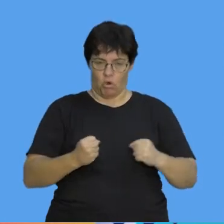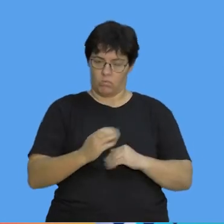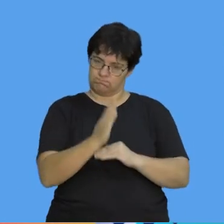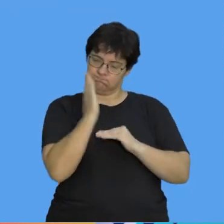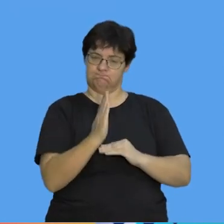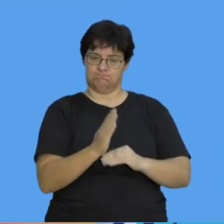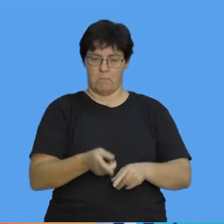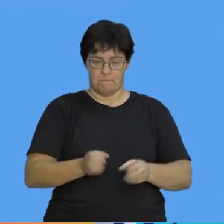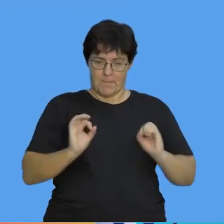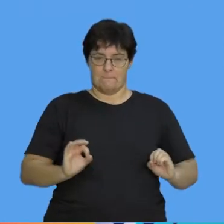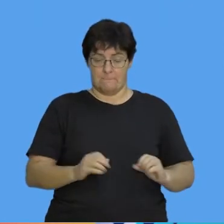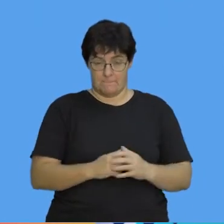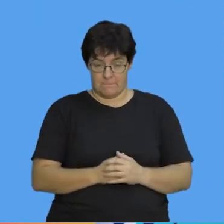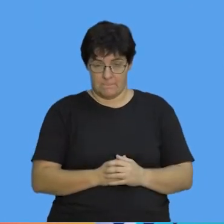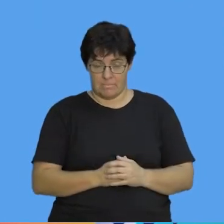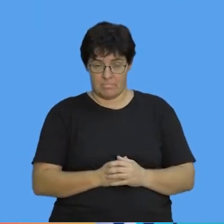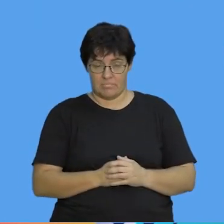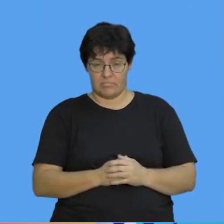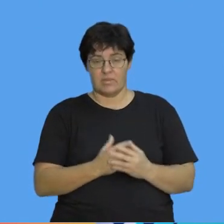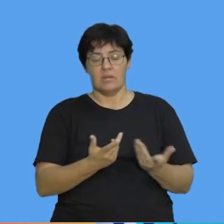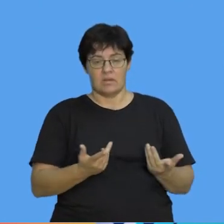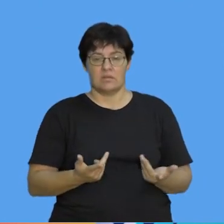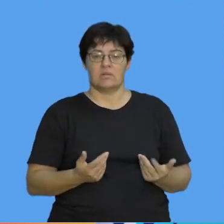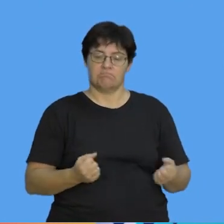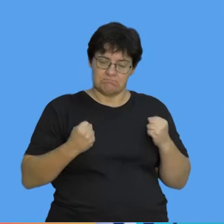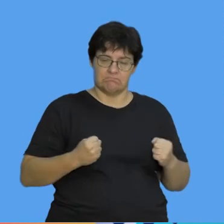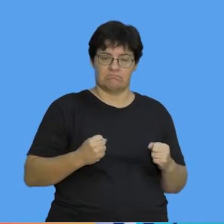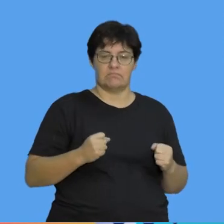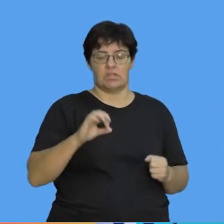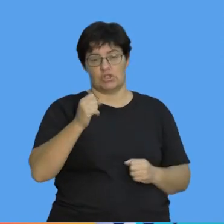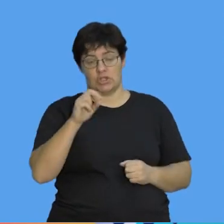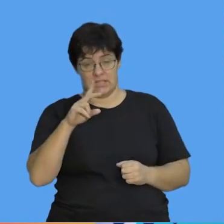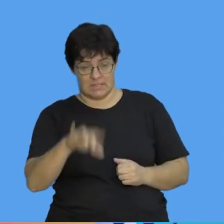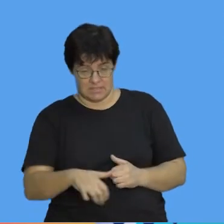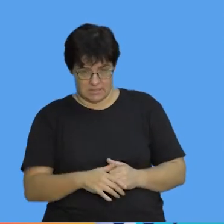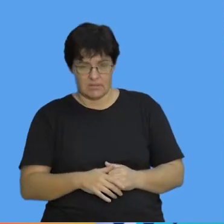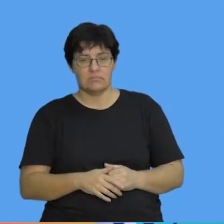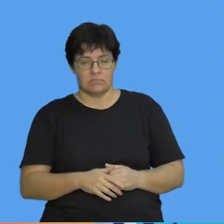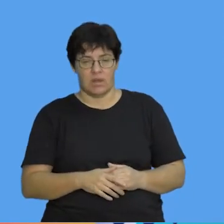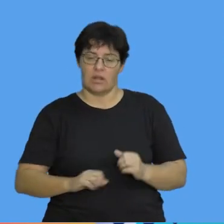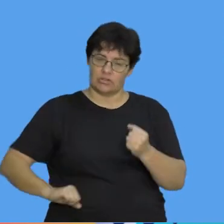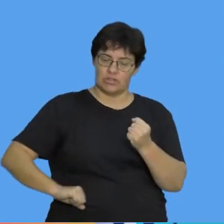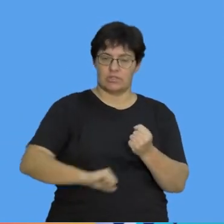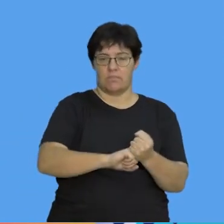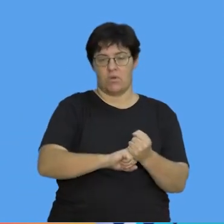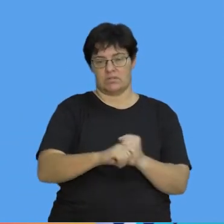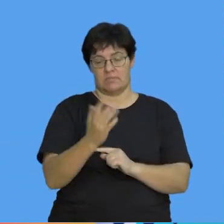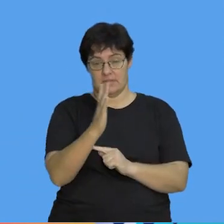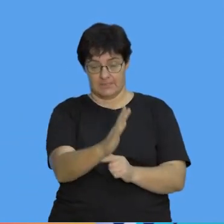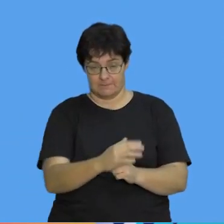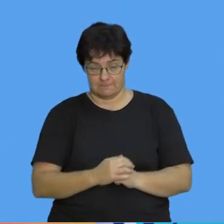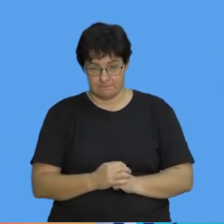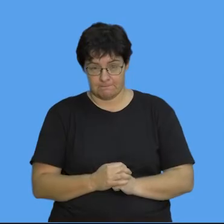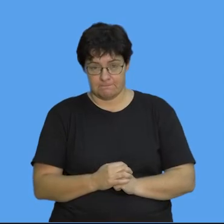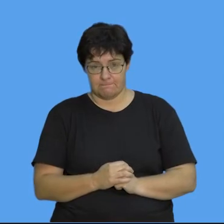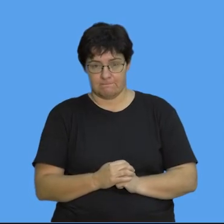everything anchored, right? It keeps it anchored in the soil, it keeps it sturdy, right? And it does its job of supporting the plant.